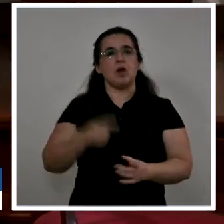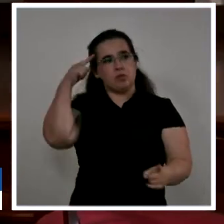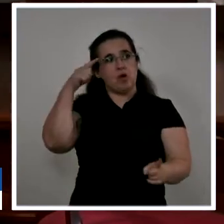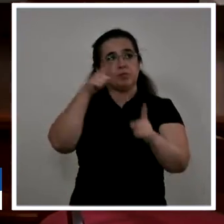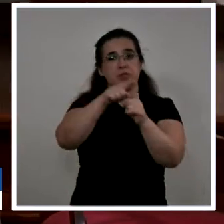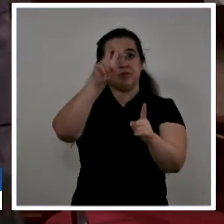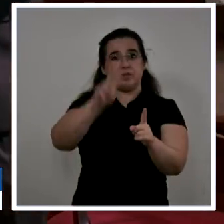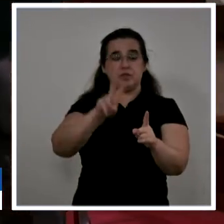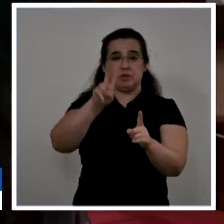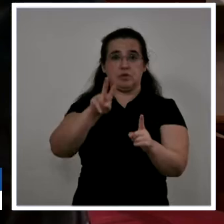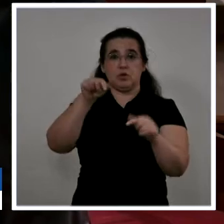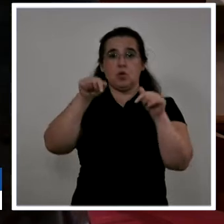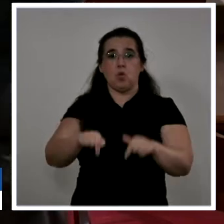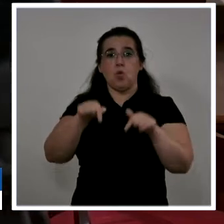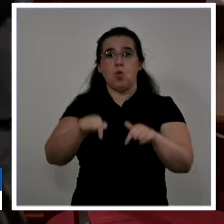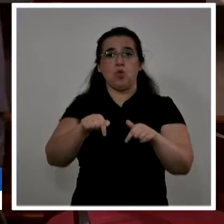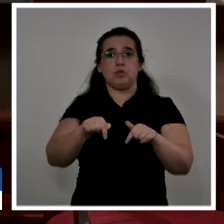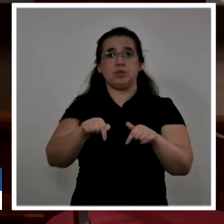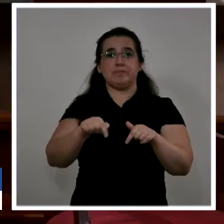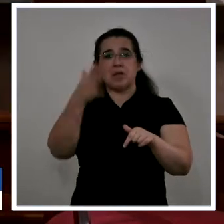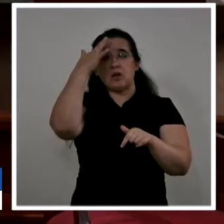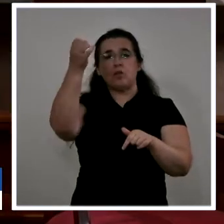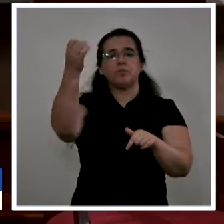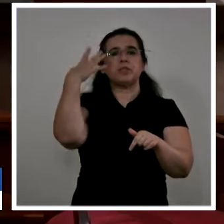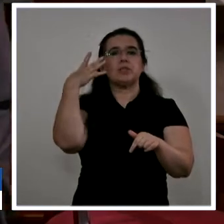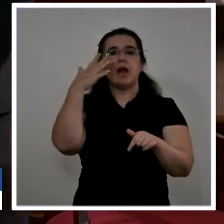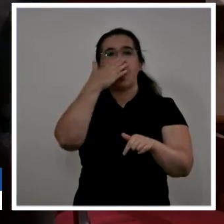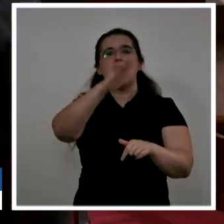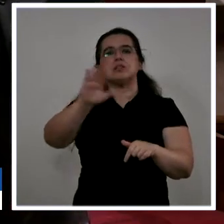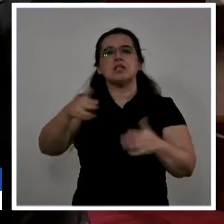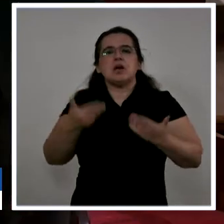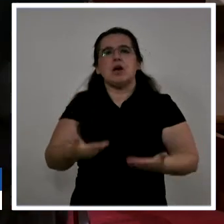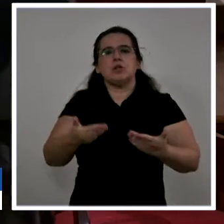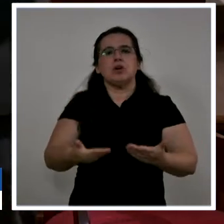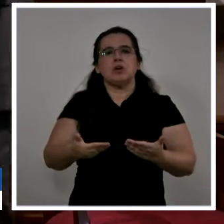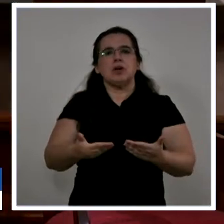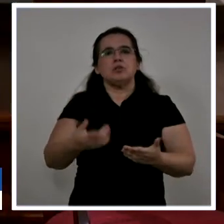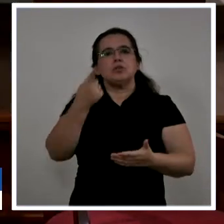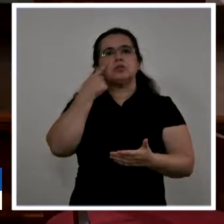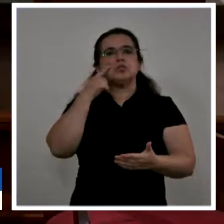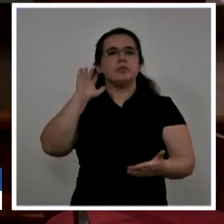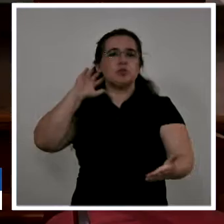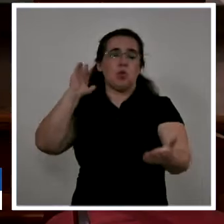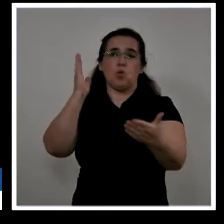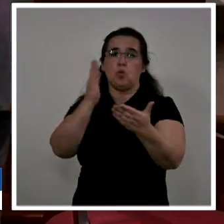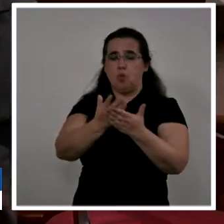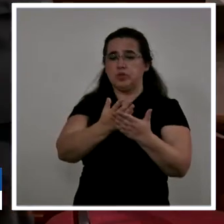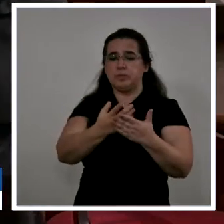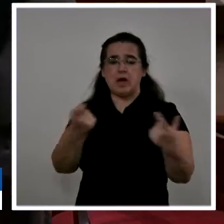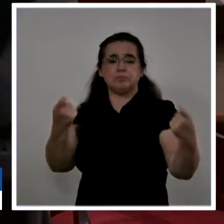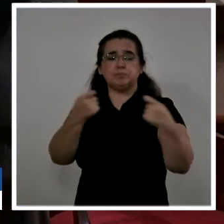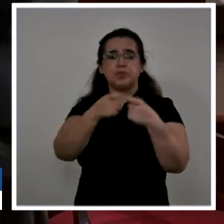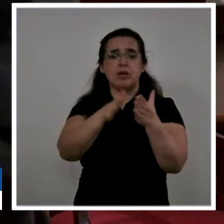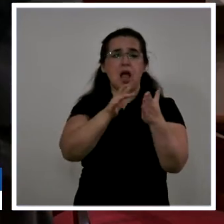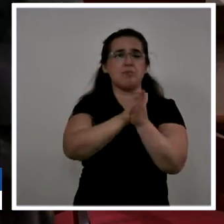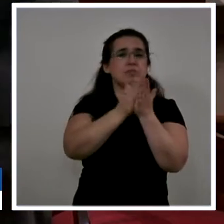objetivo que queremos para nós hoje é entender se a ciência atual, os últimos conhecimentos, estão de acordo ou suportam aquilo que nós lemos na